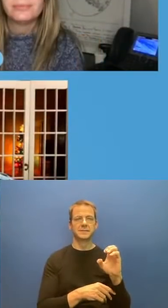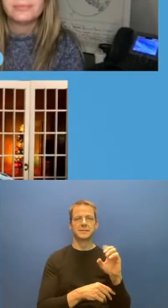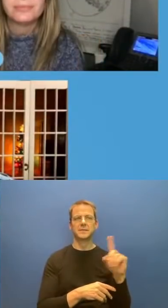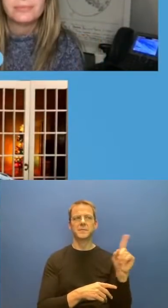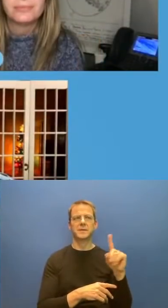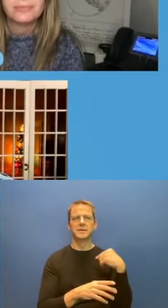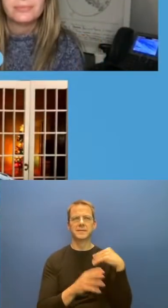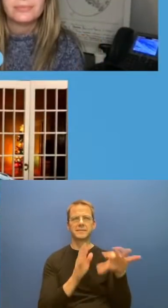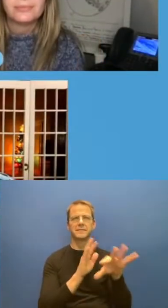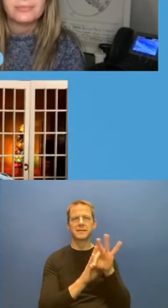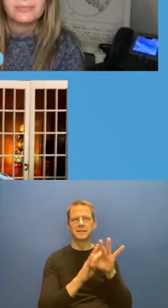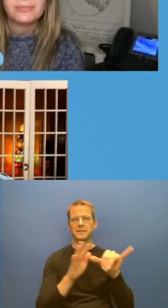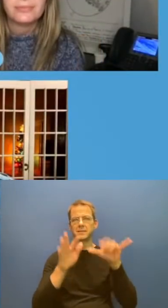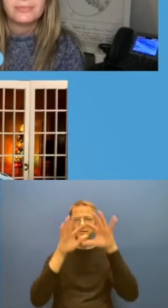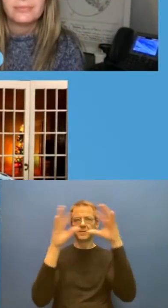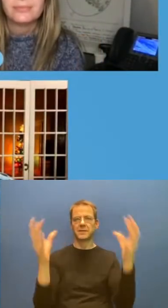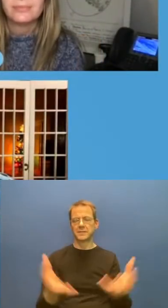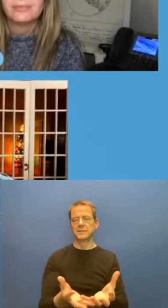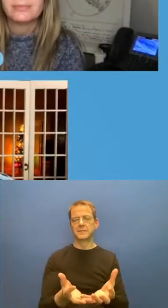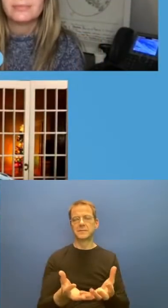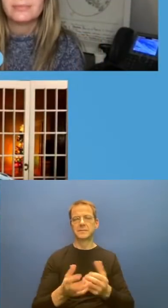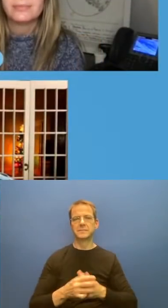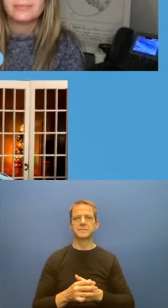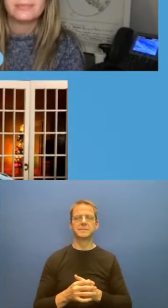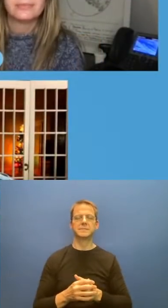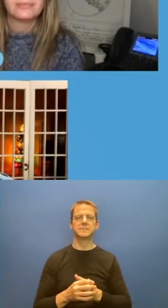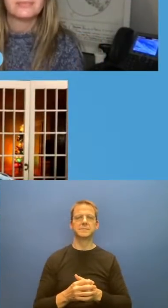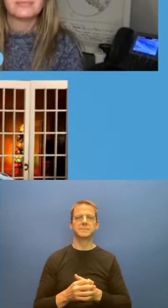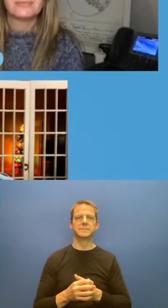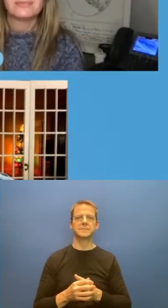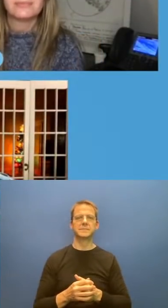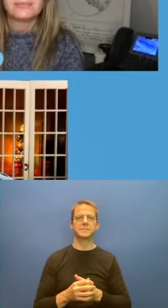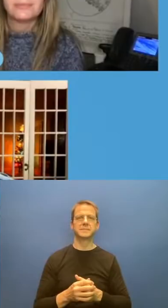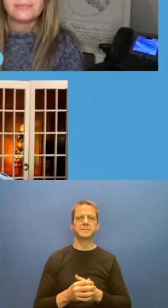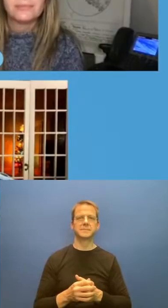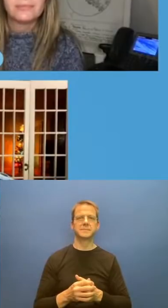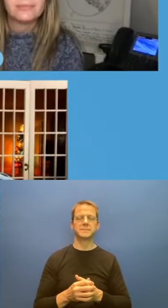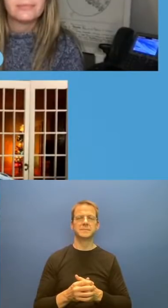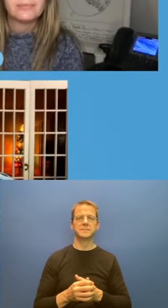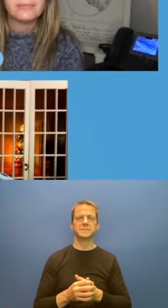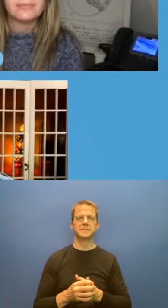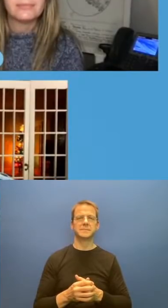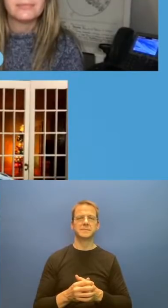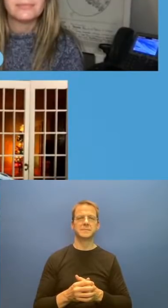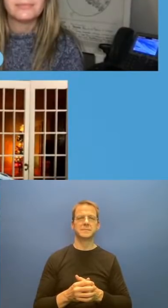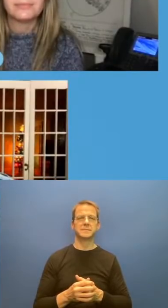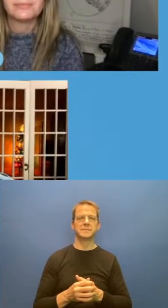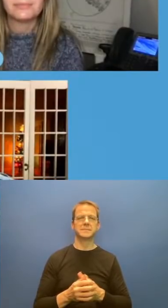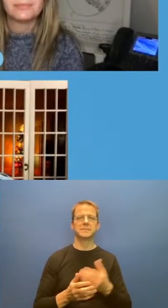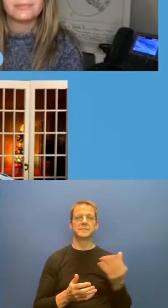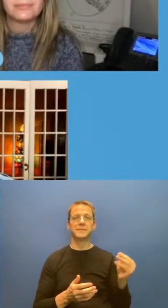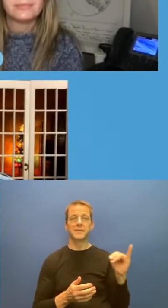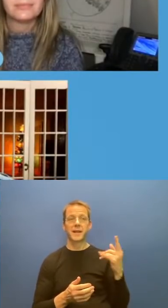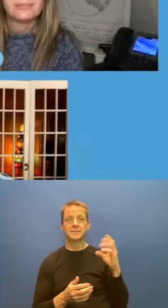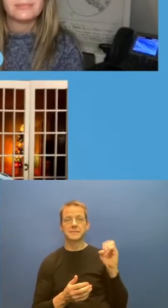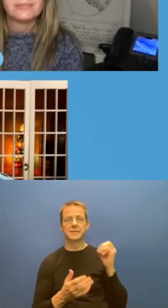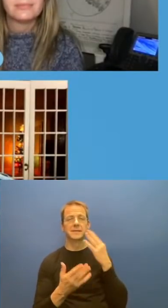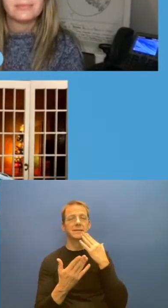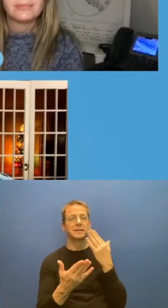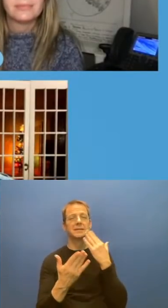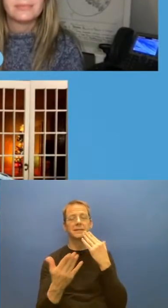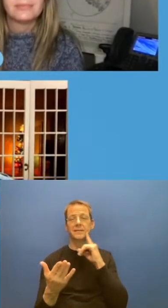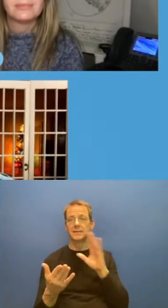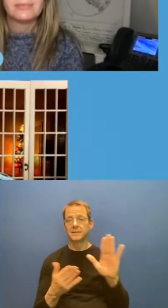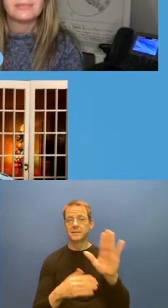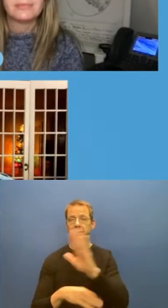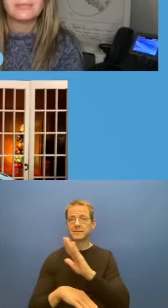Thank you all so very much for your time today. As always, this topic is way too large to discuss in an hour and take all